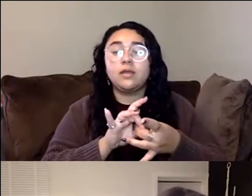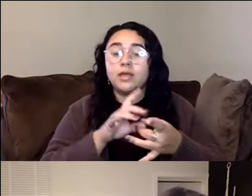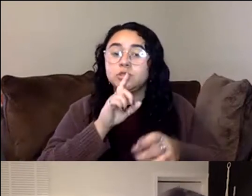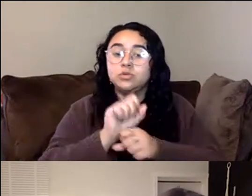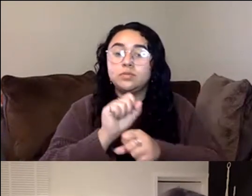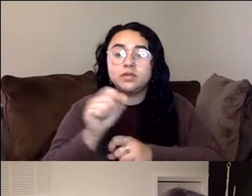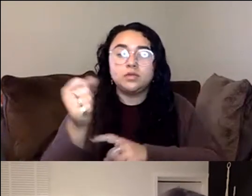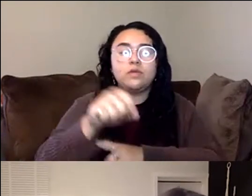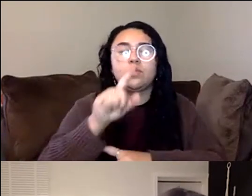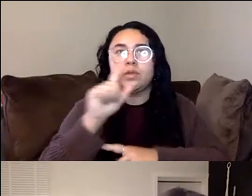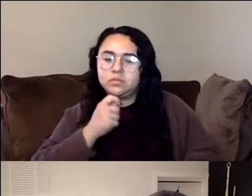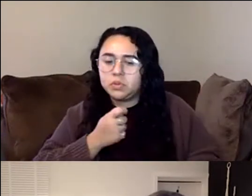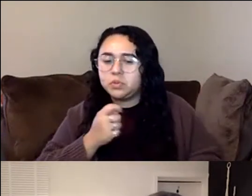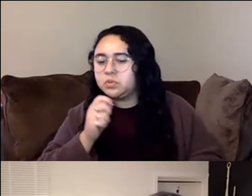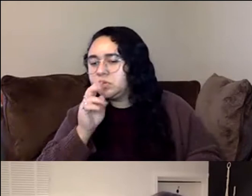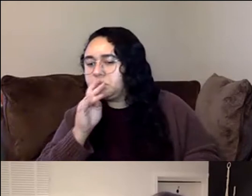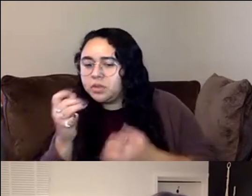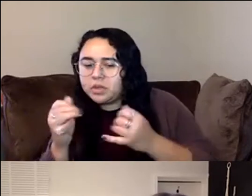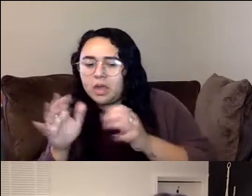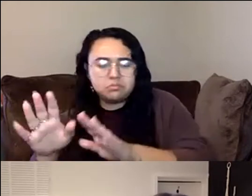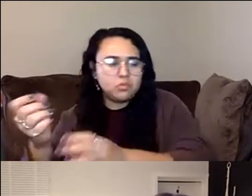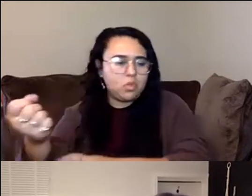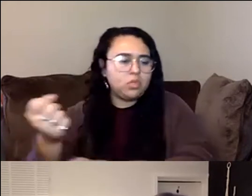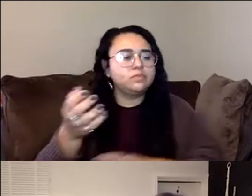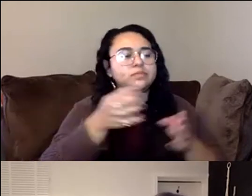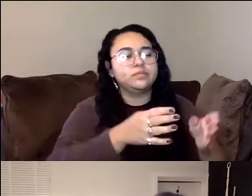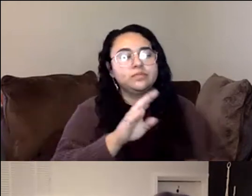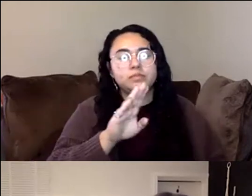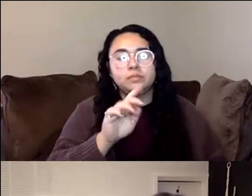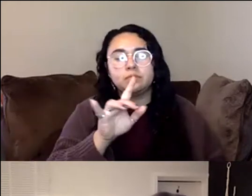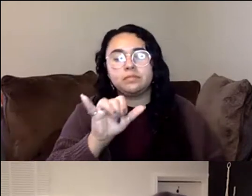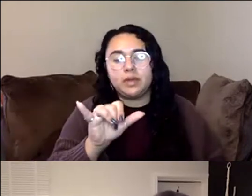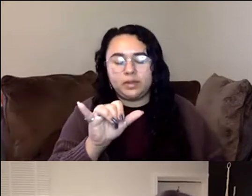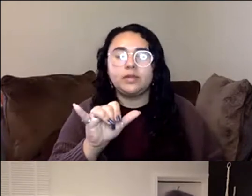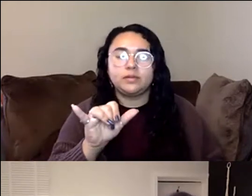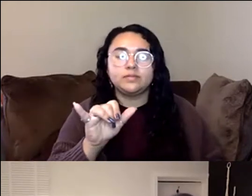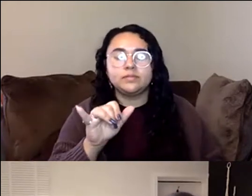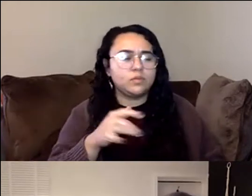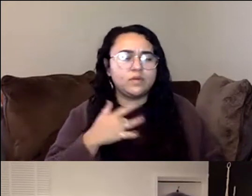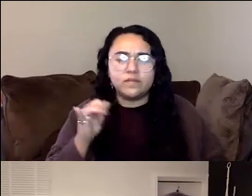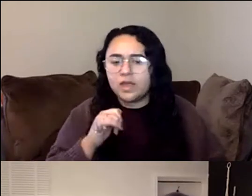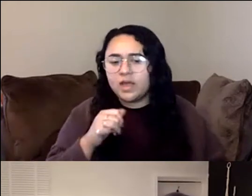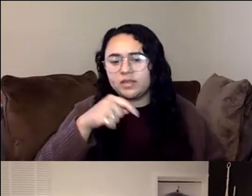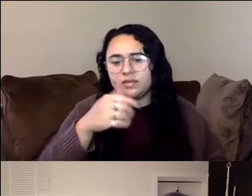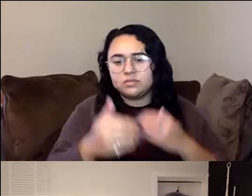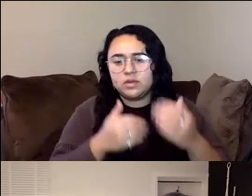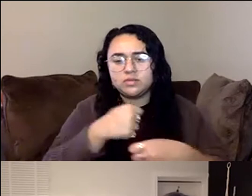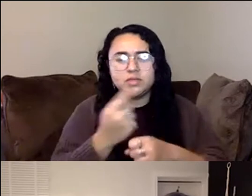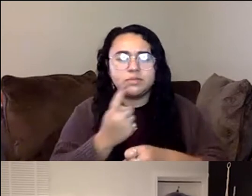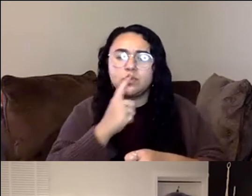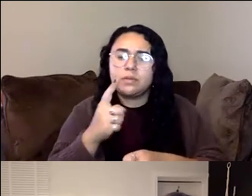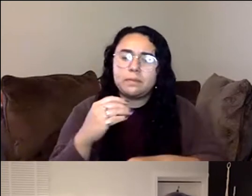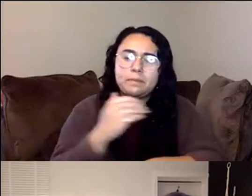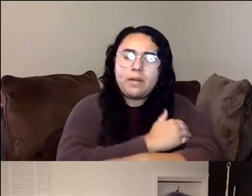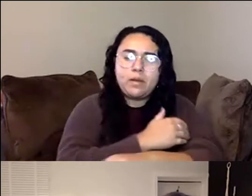big problems here in Los Angeles. Becky, tell us what it felt like in this process to create something so powerful, again, with a